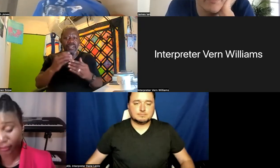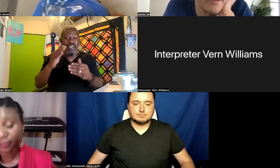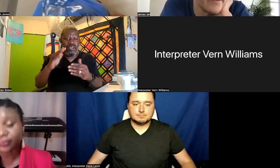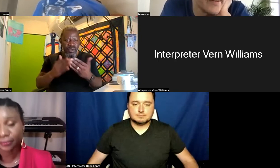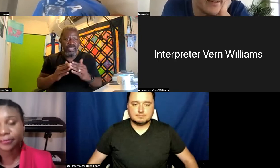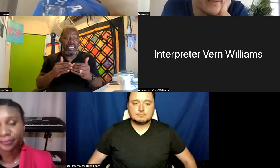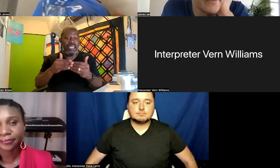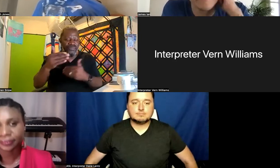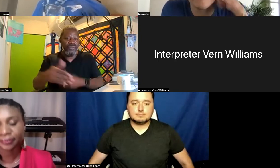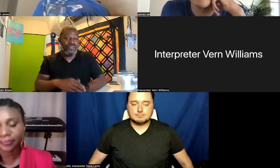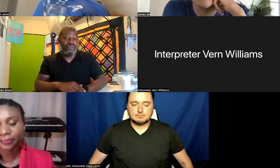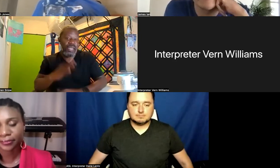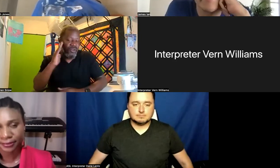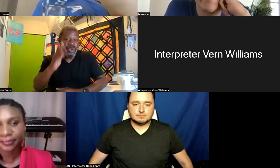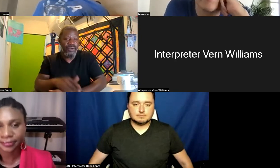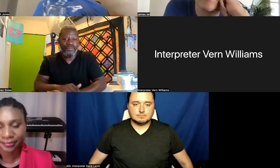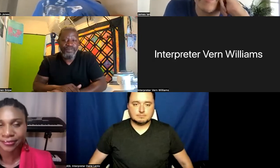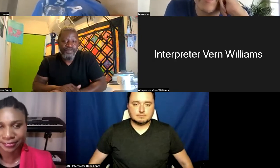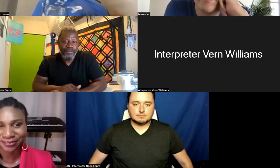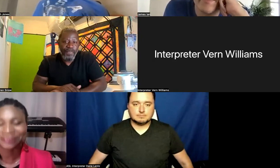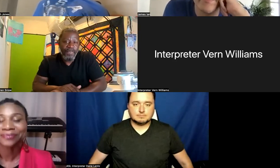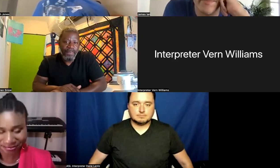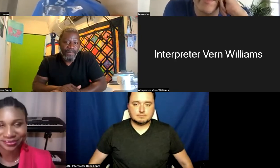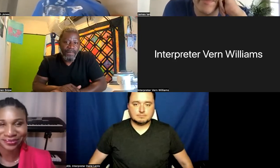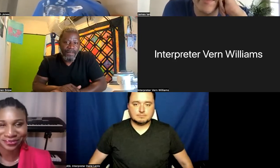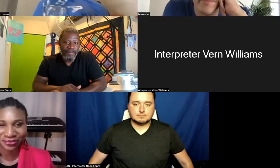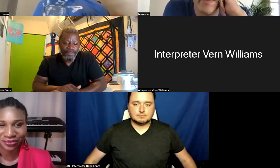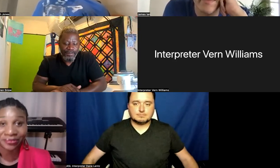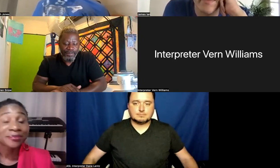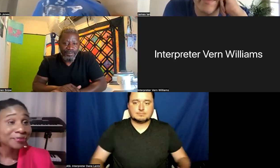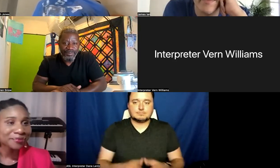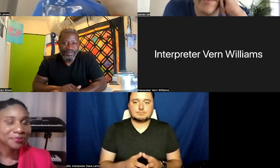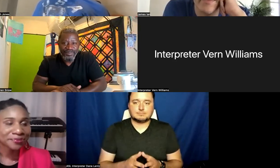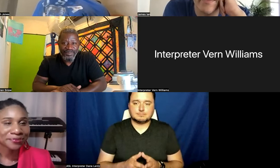helps the community in the future, and I know it will.